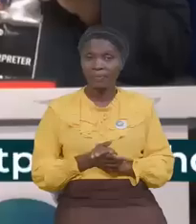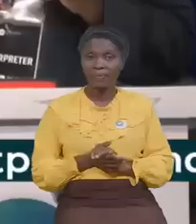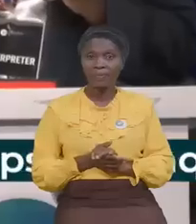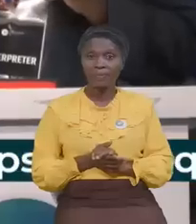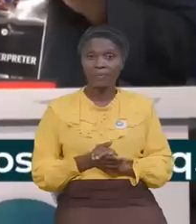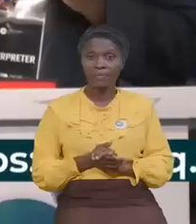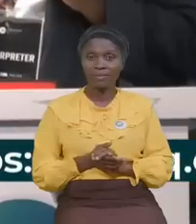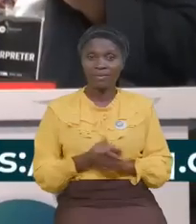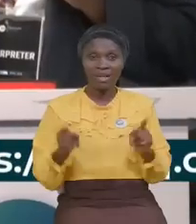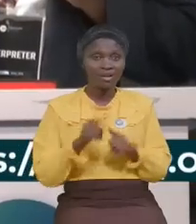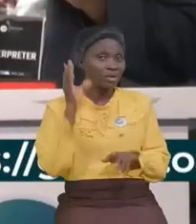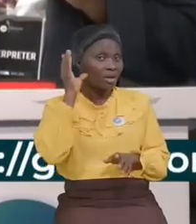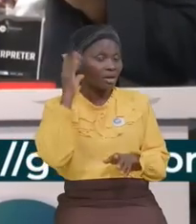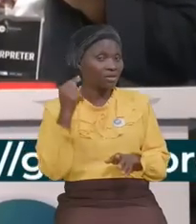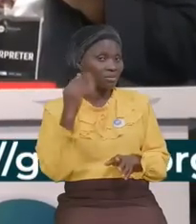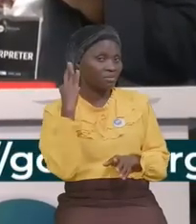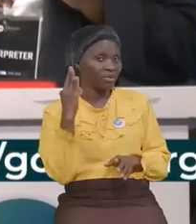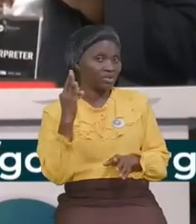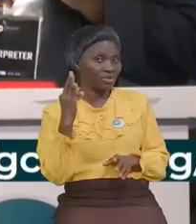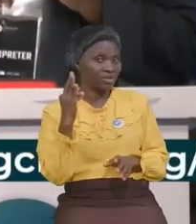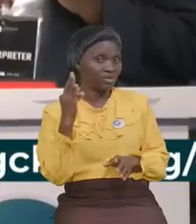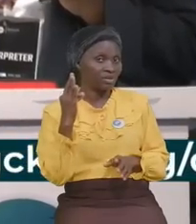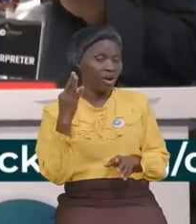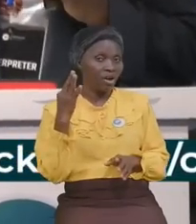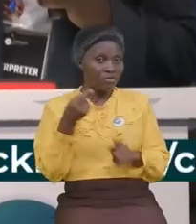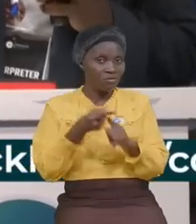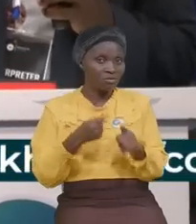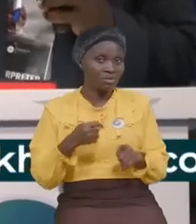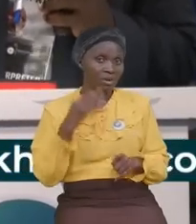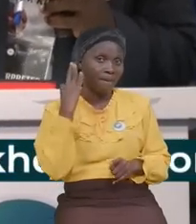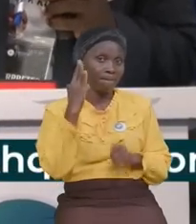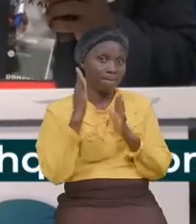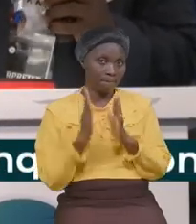as you heard the message of the convener,